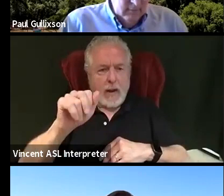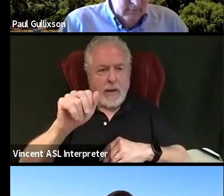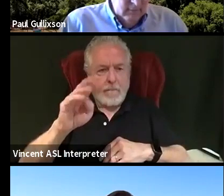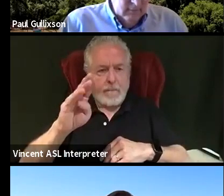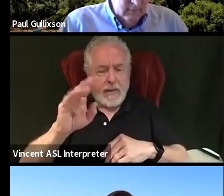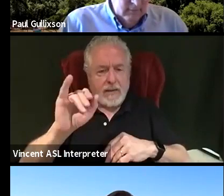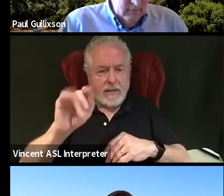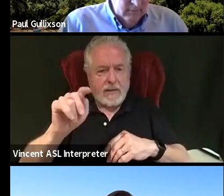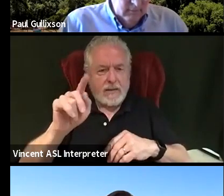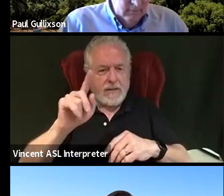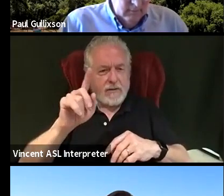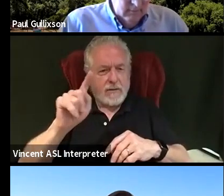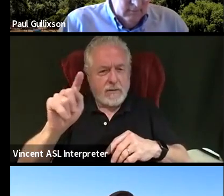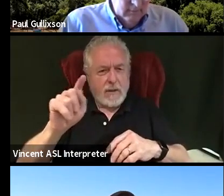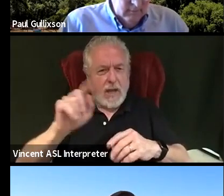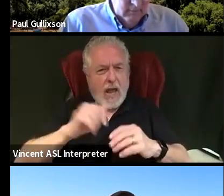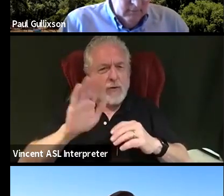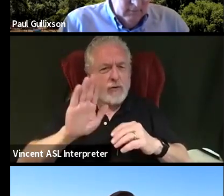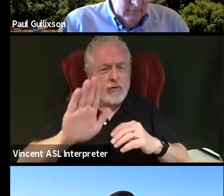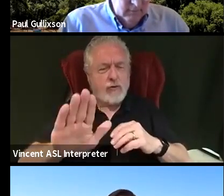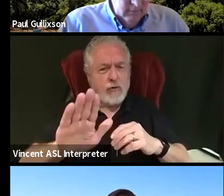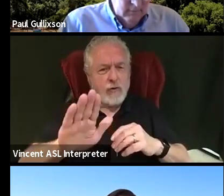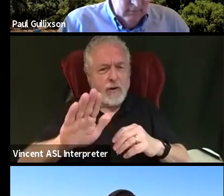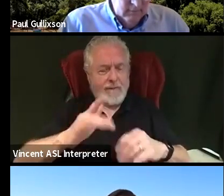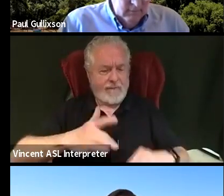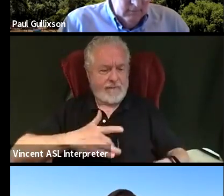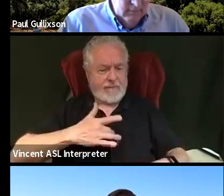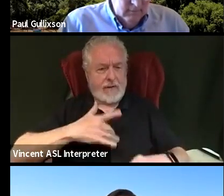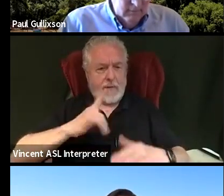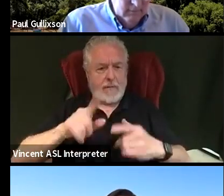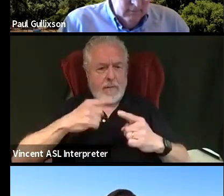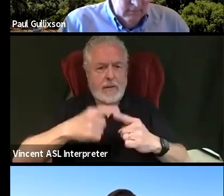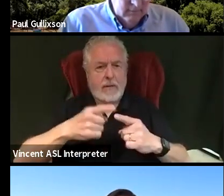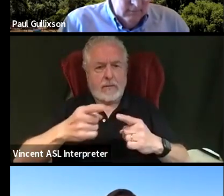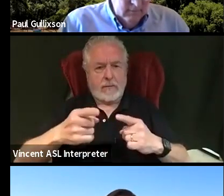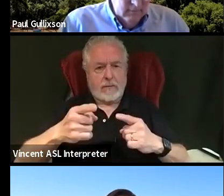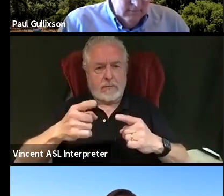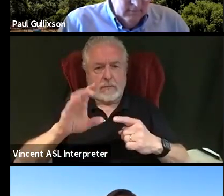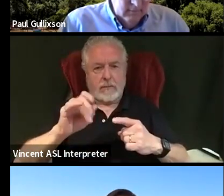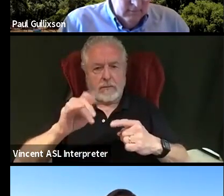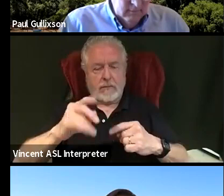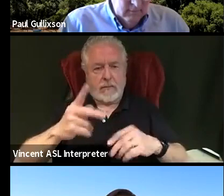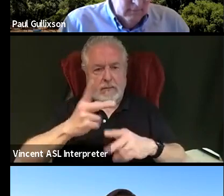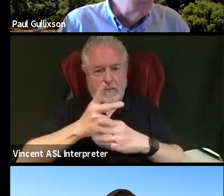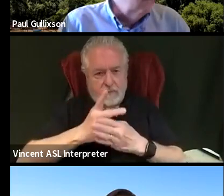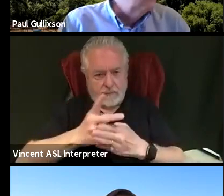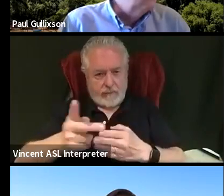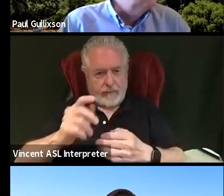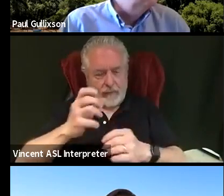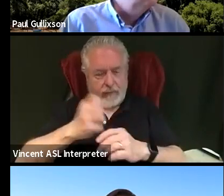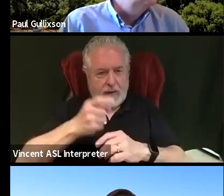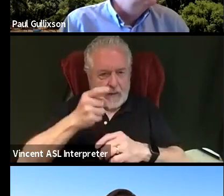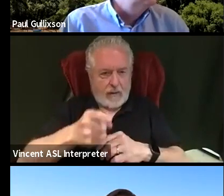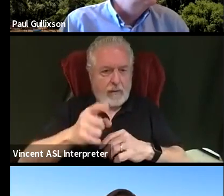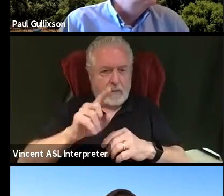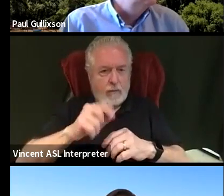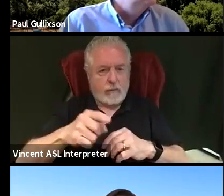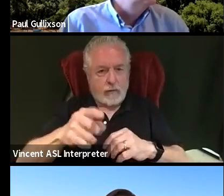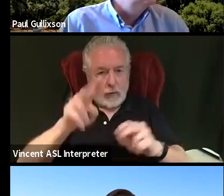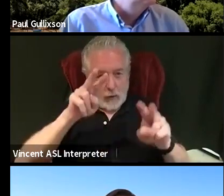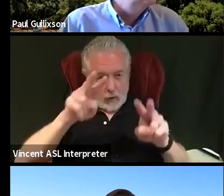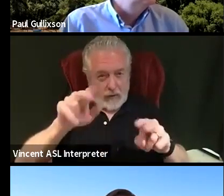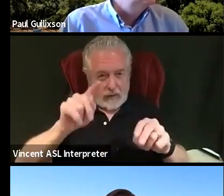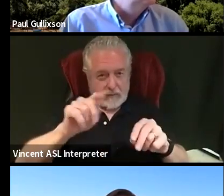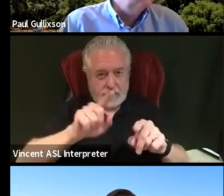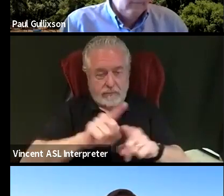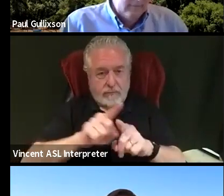could, just how you're feeling about the county's failure to get there. Were you looking at